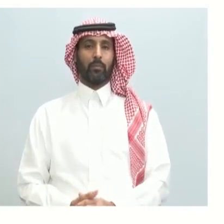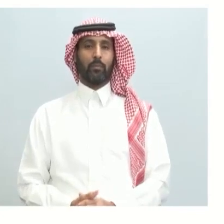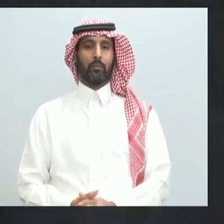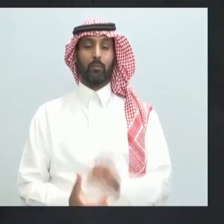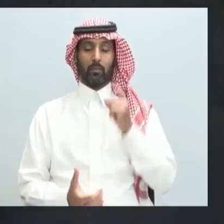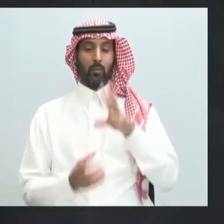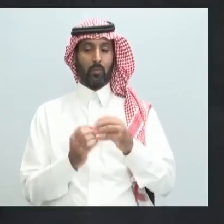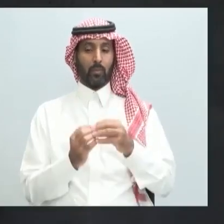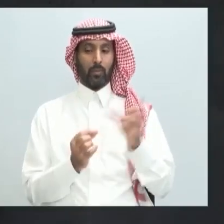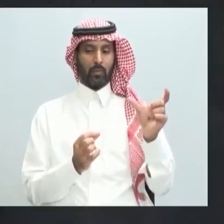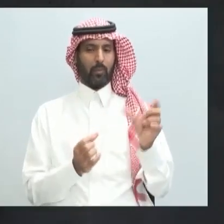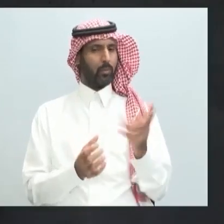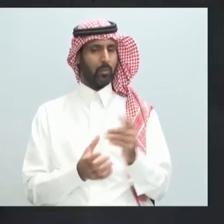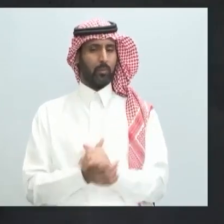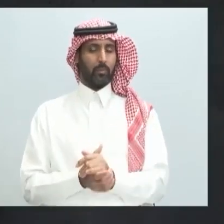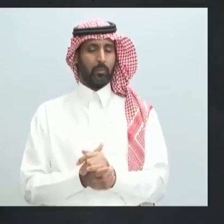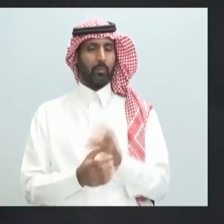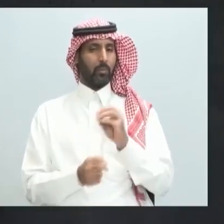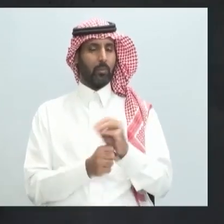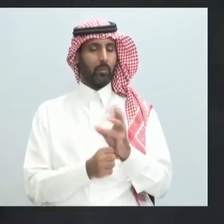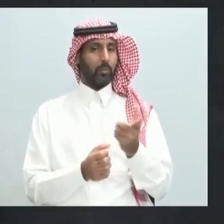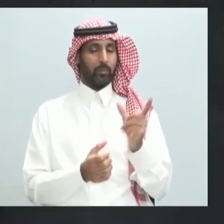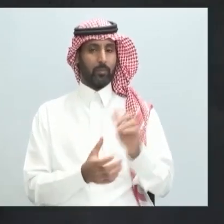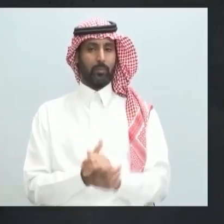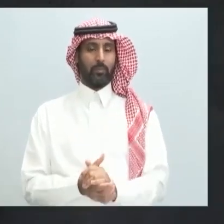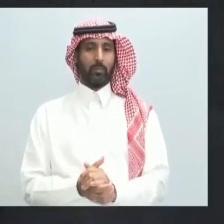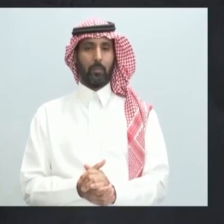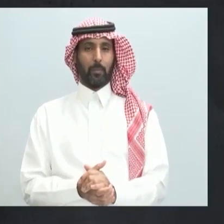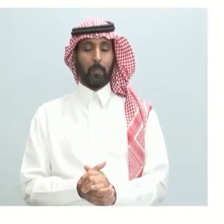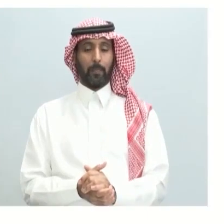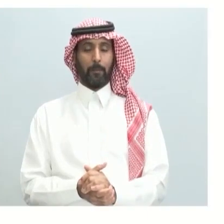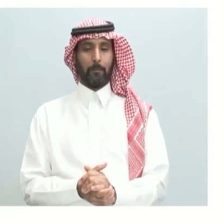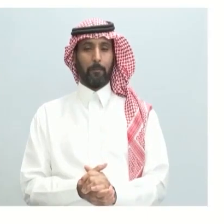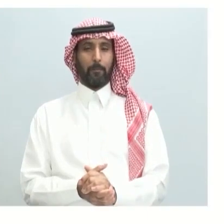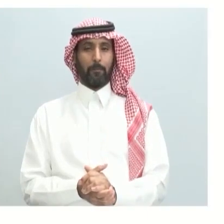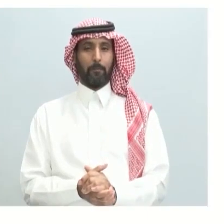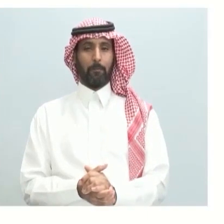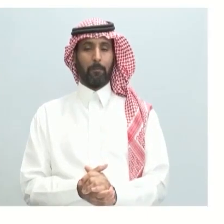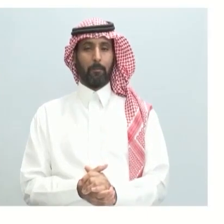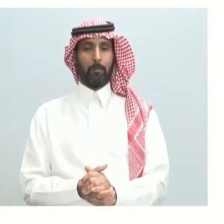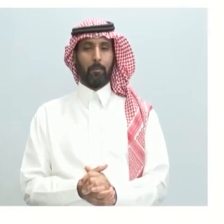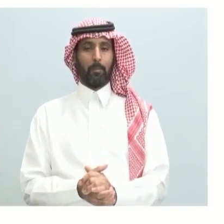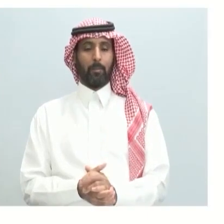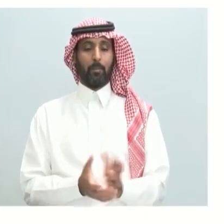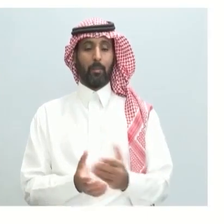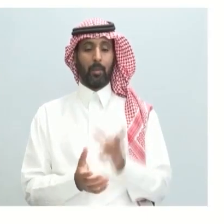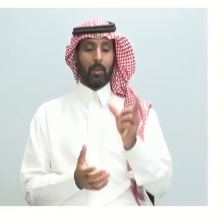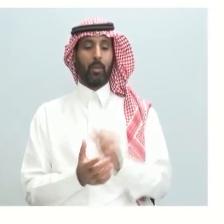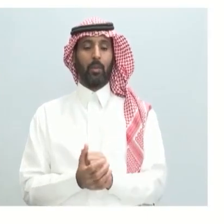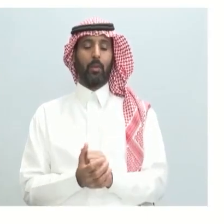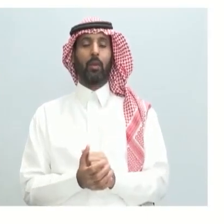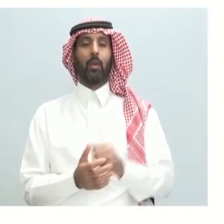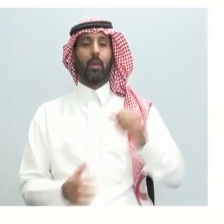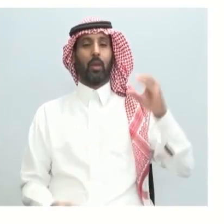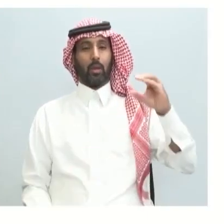do you know the meaning of this word? Can you tell what's this word? Let's see the correct answer here. It's the word